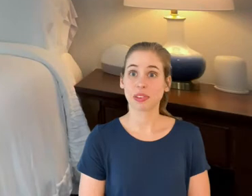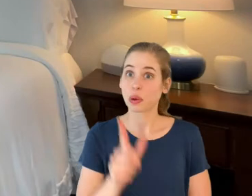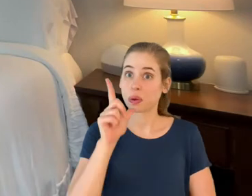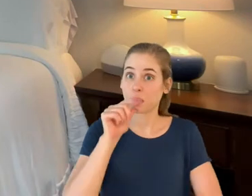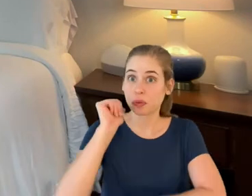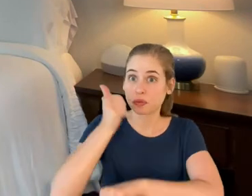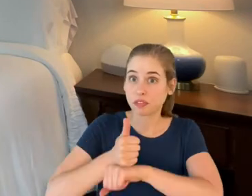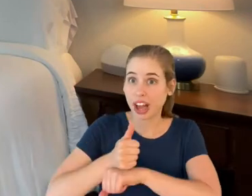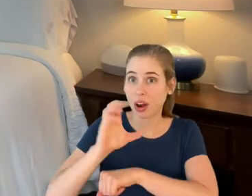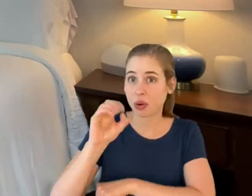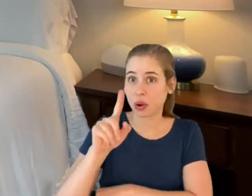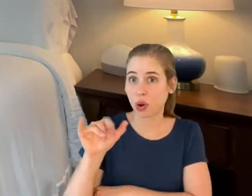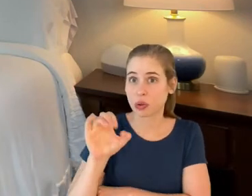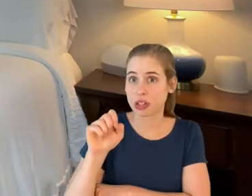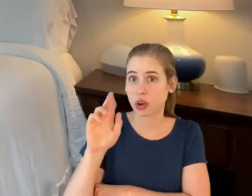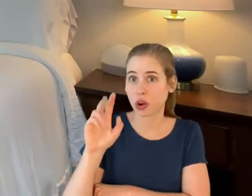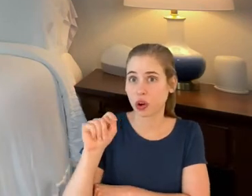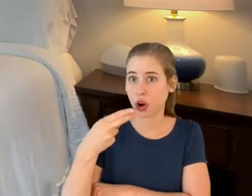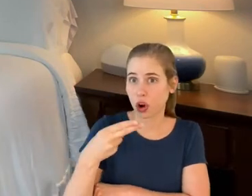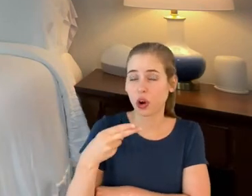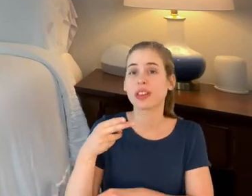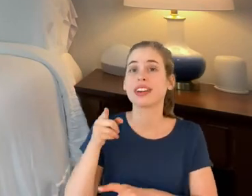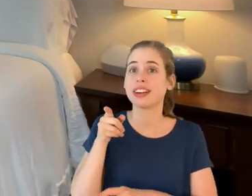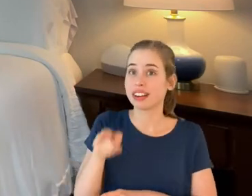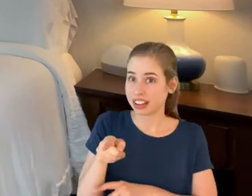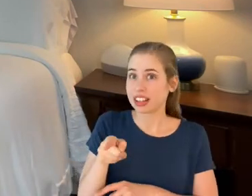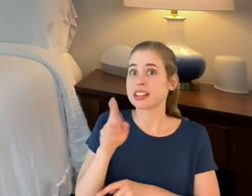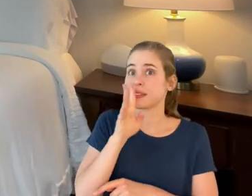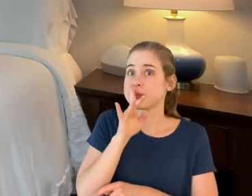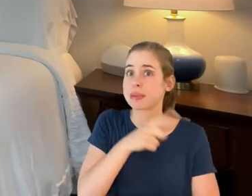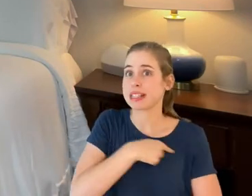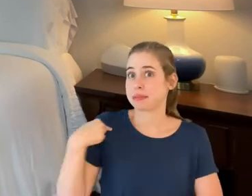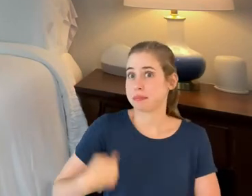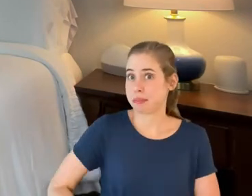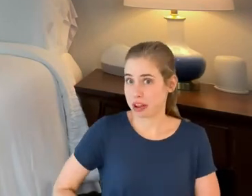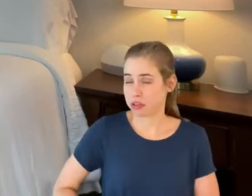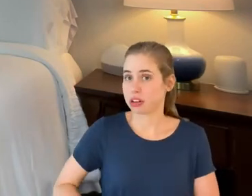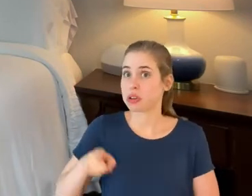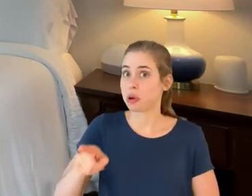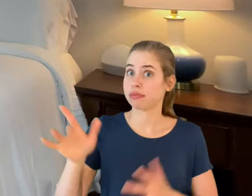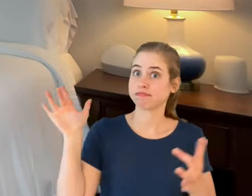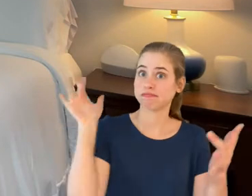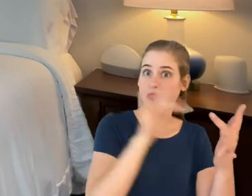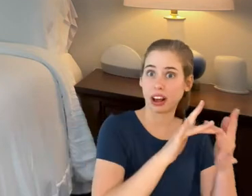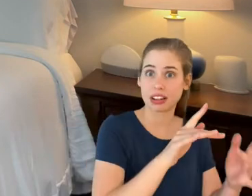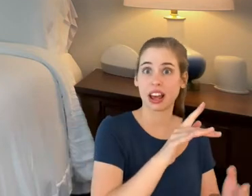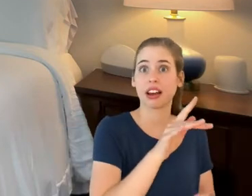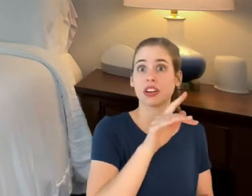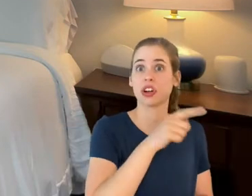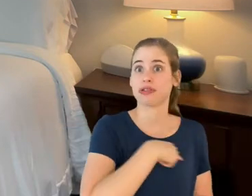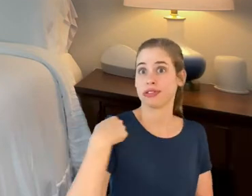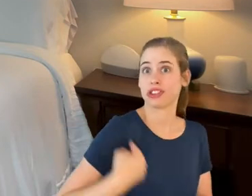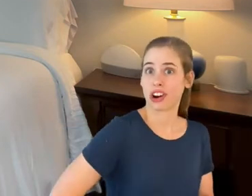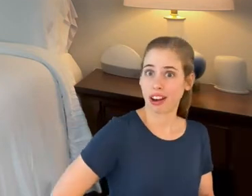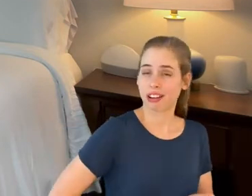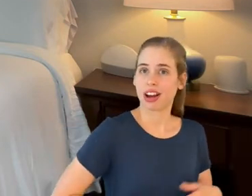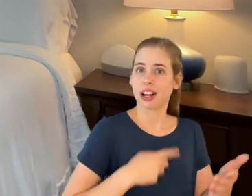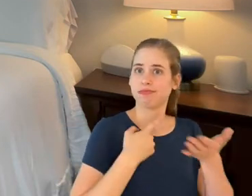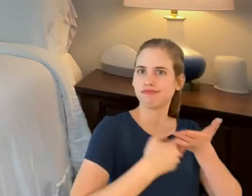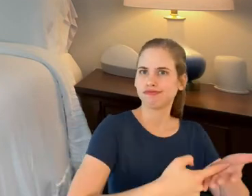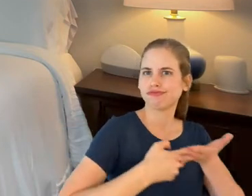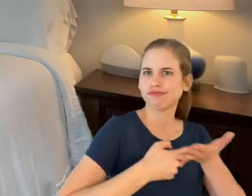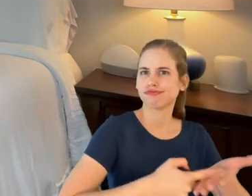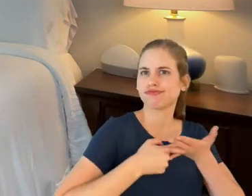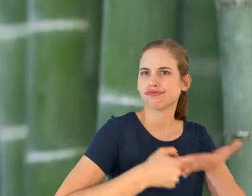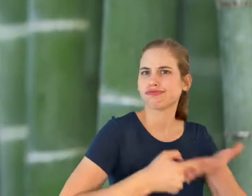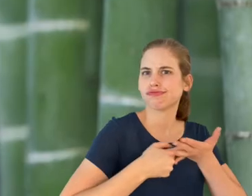So the founder of Cozy Earth Bedding actually speaks Mandarin, and he was able to make connections in China that no other Americans were able